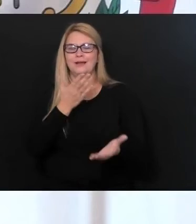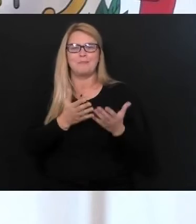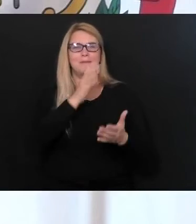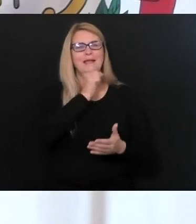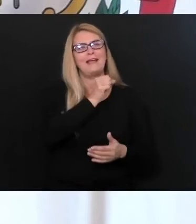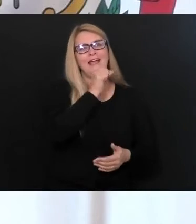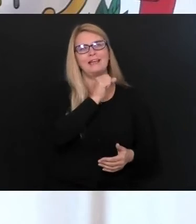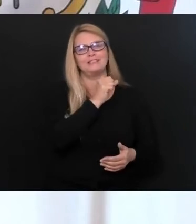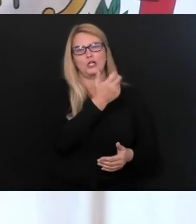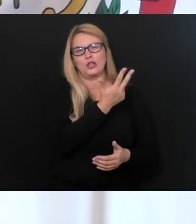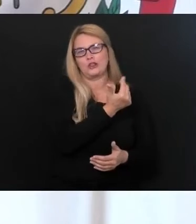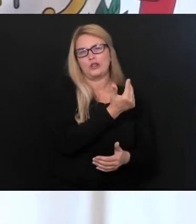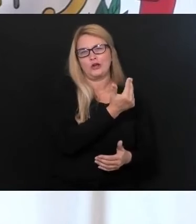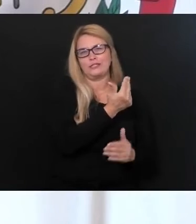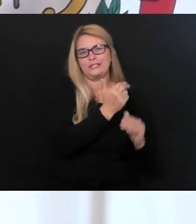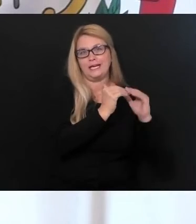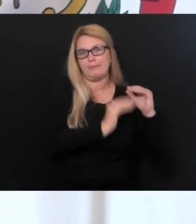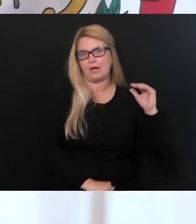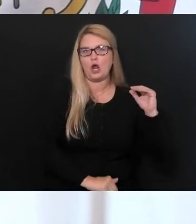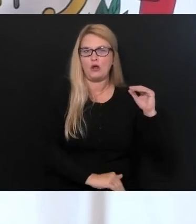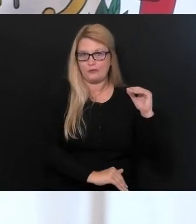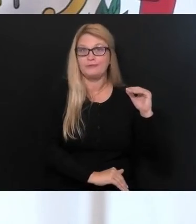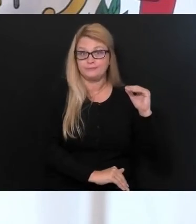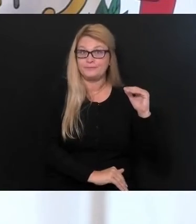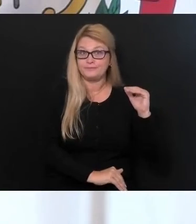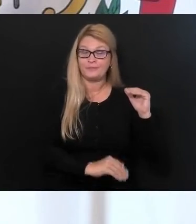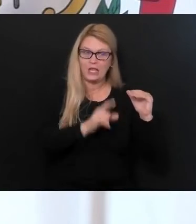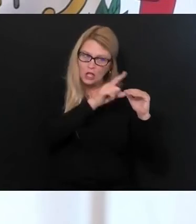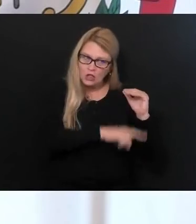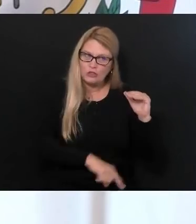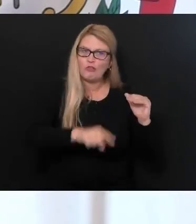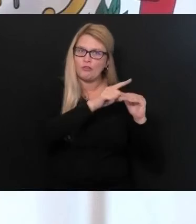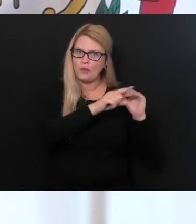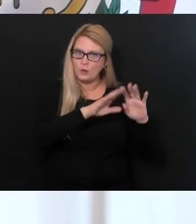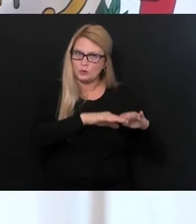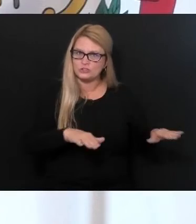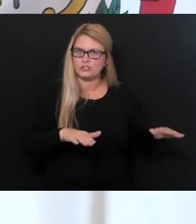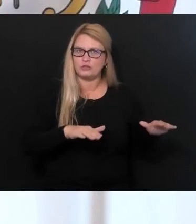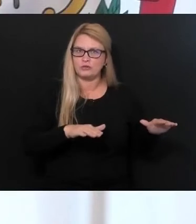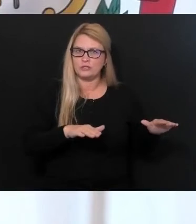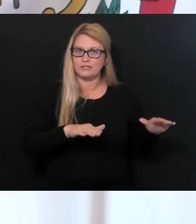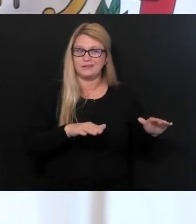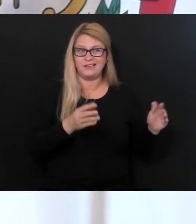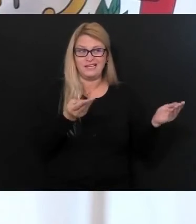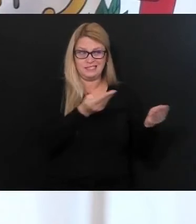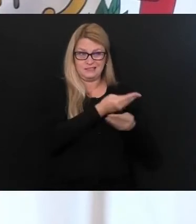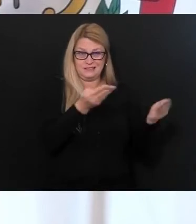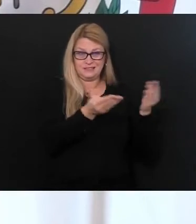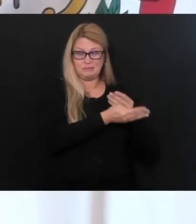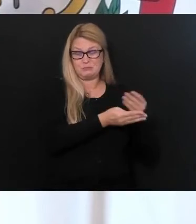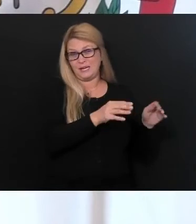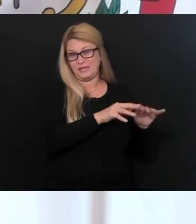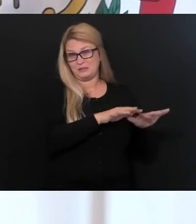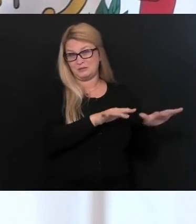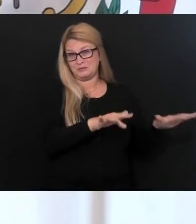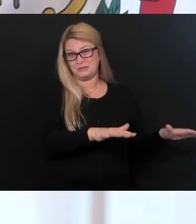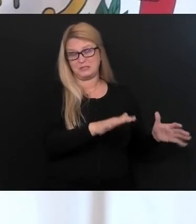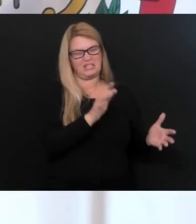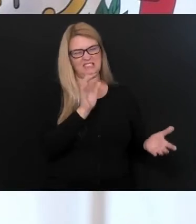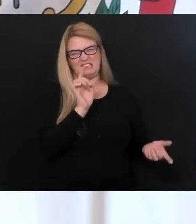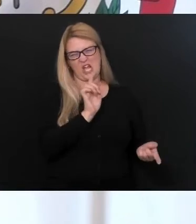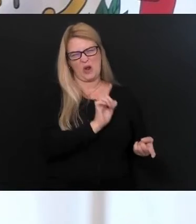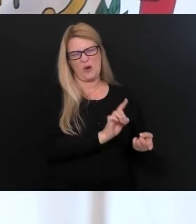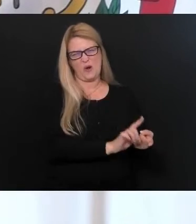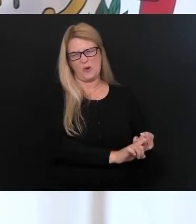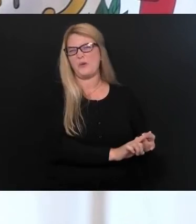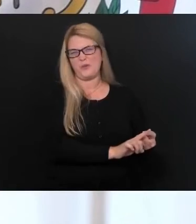age of 13 down and everything. With those kids, as far as transmission of it, are minuscule,